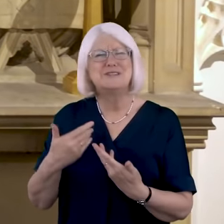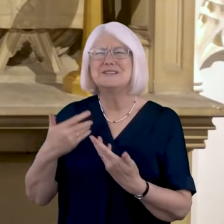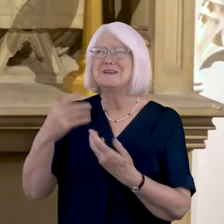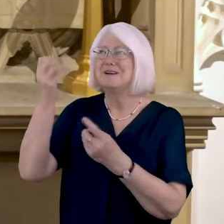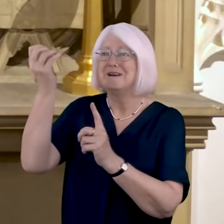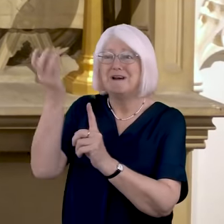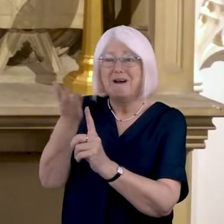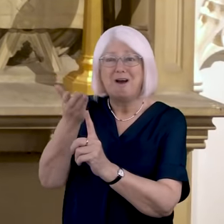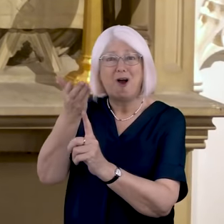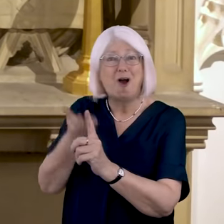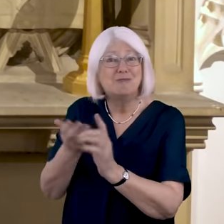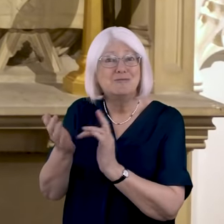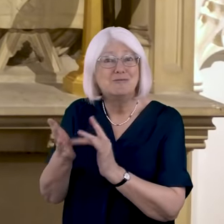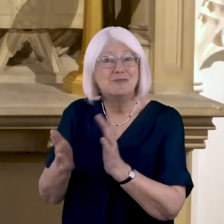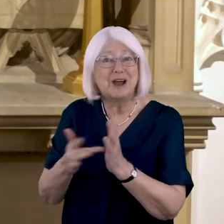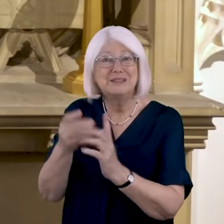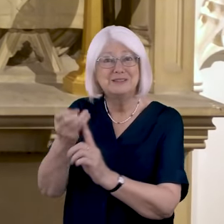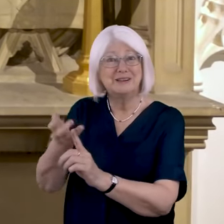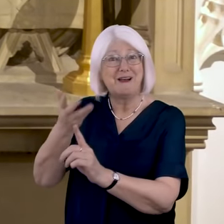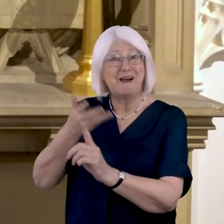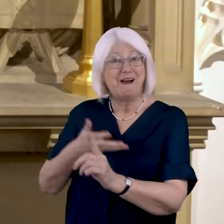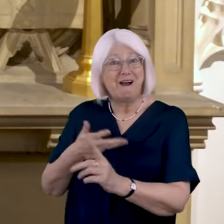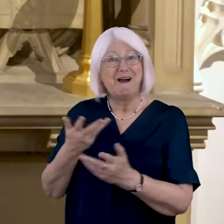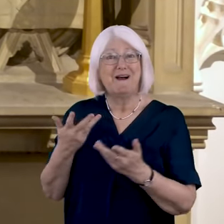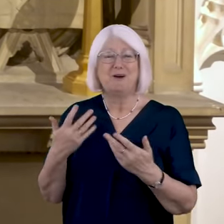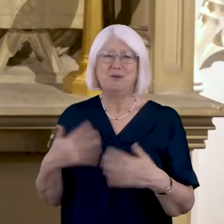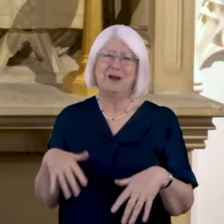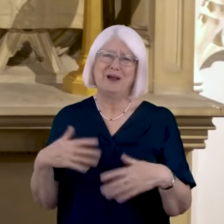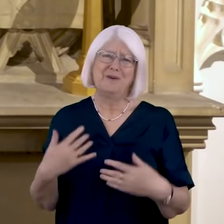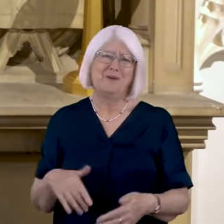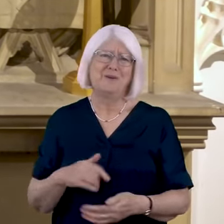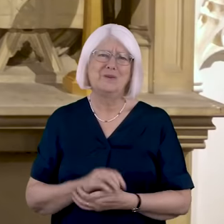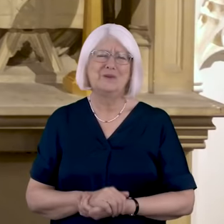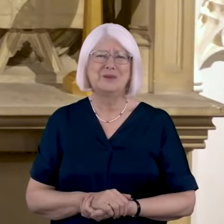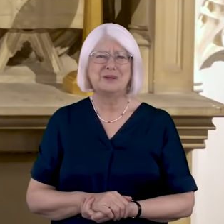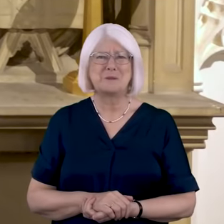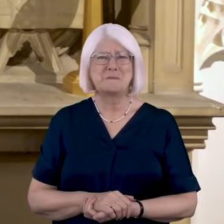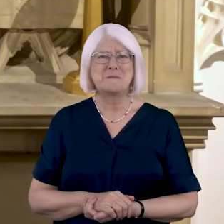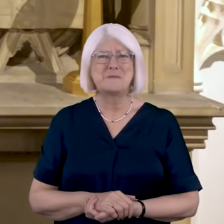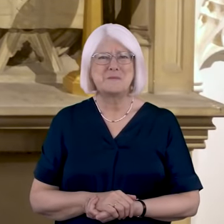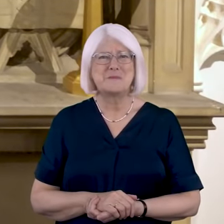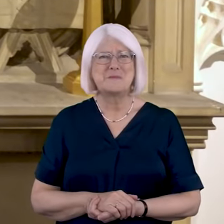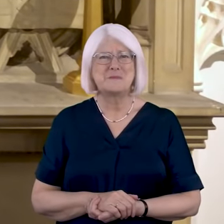has bestowed upon Christ, who has won them for us.